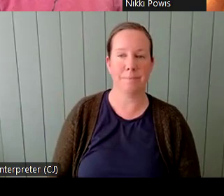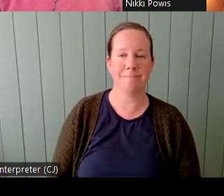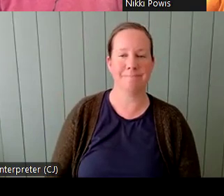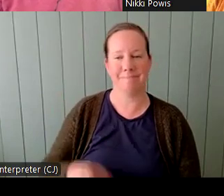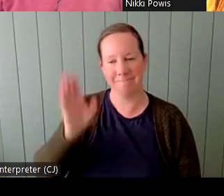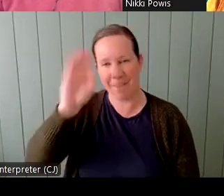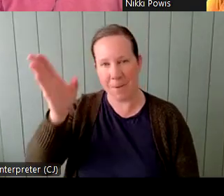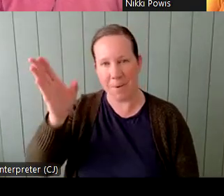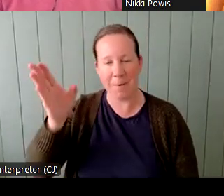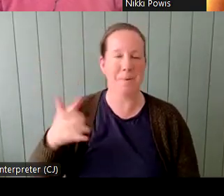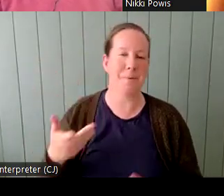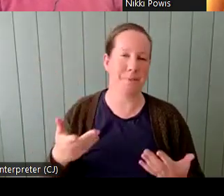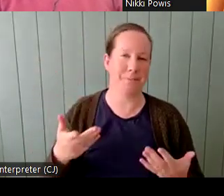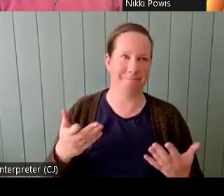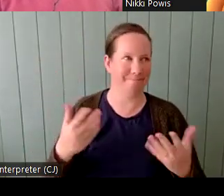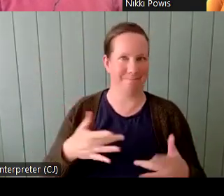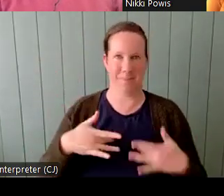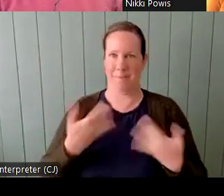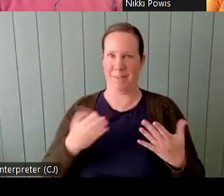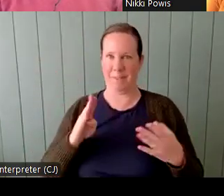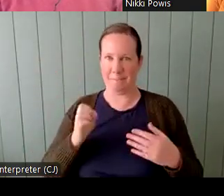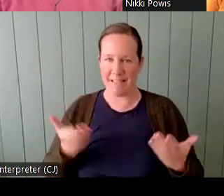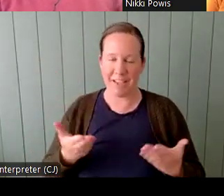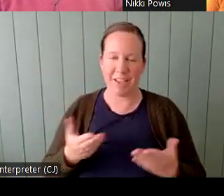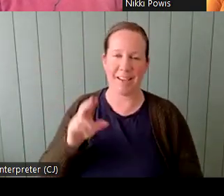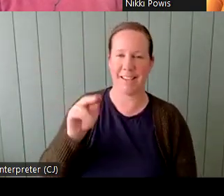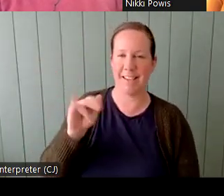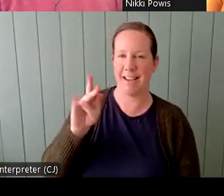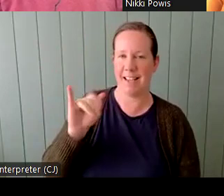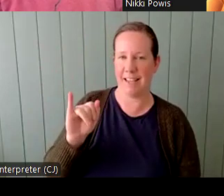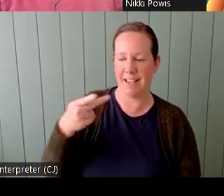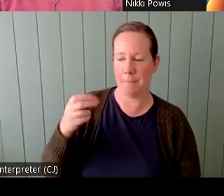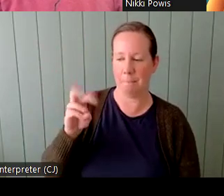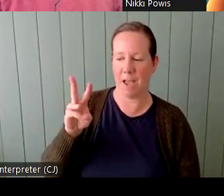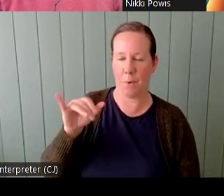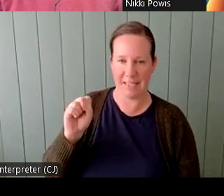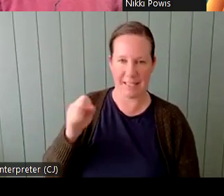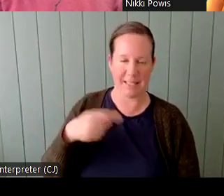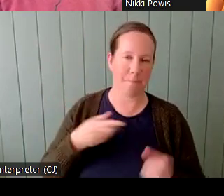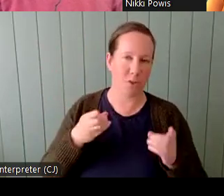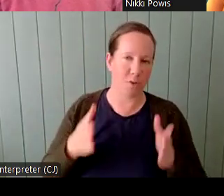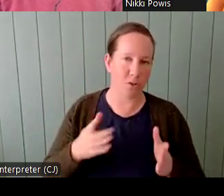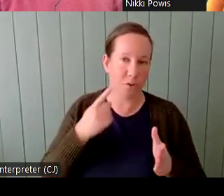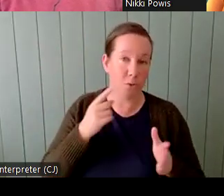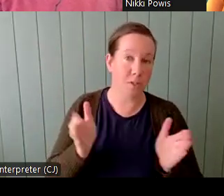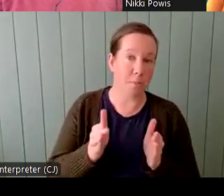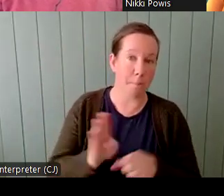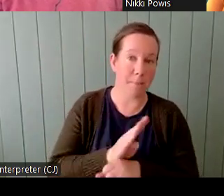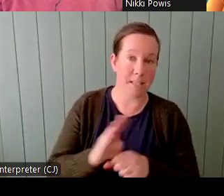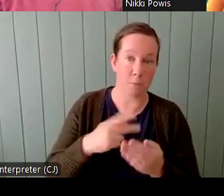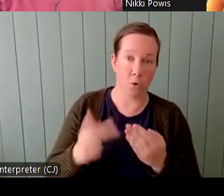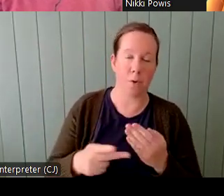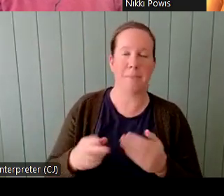Yes, hello. It's lovely to be here. My name's Nikkie Powis. I am the director of our small business programs at the National